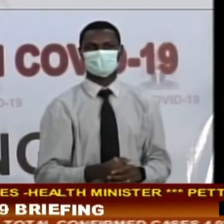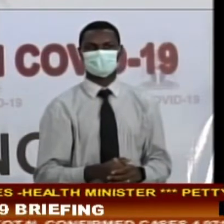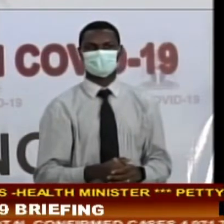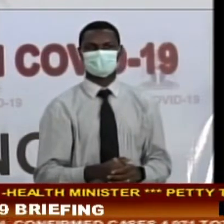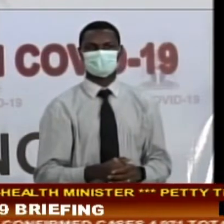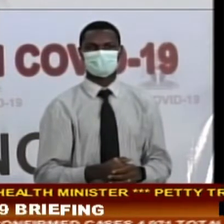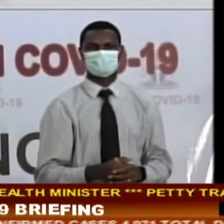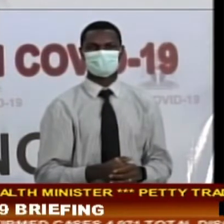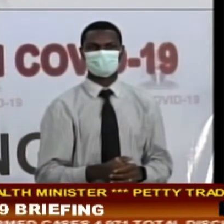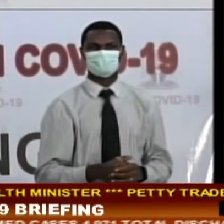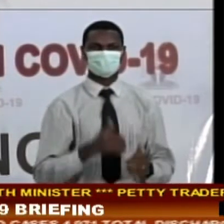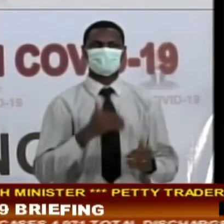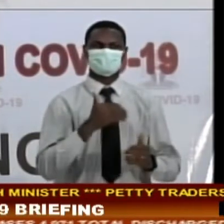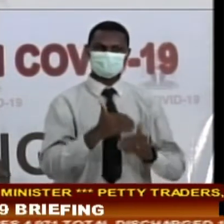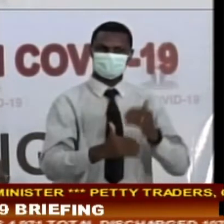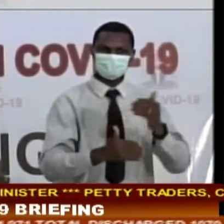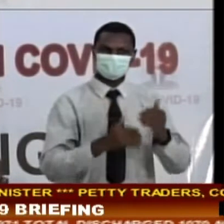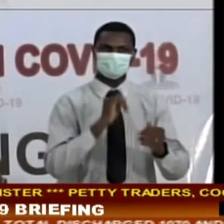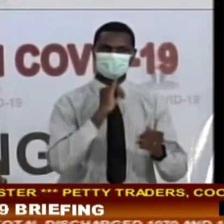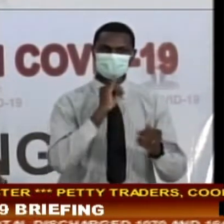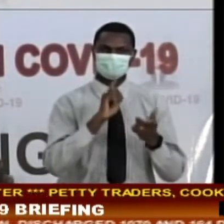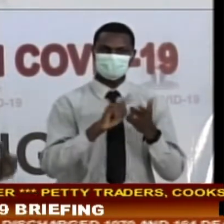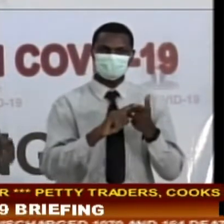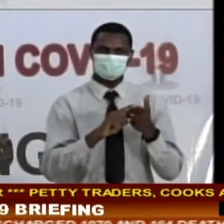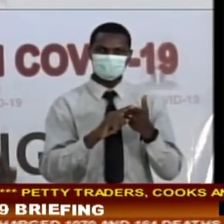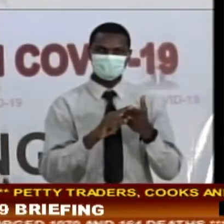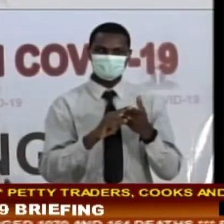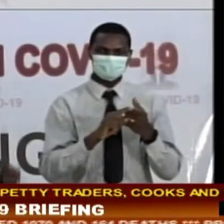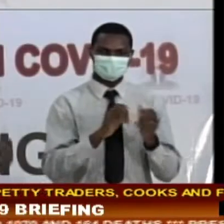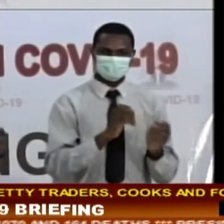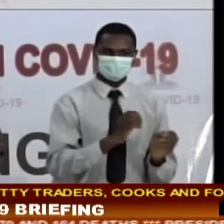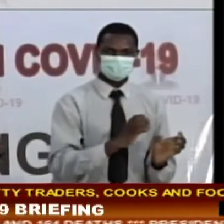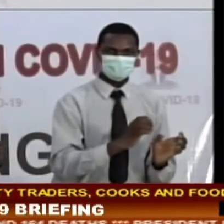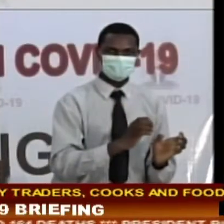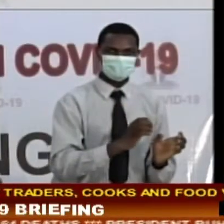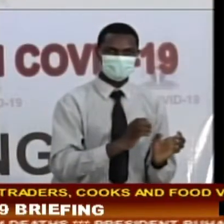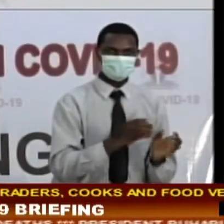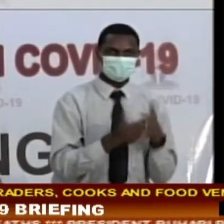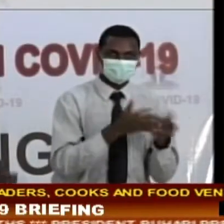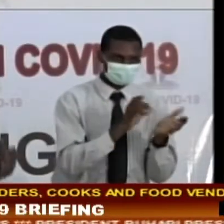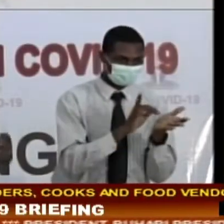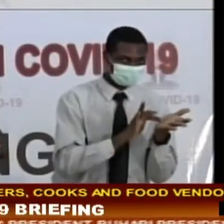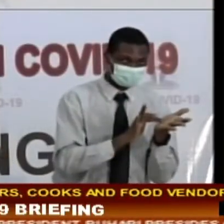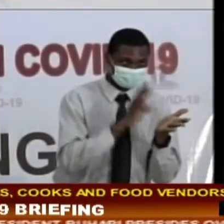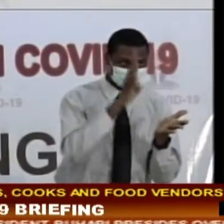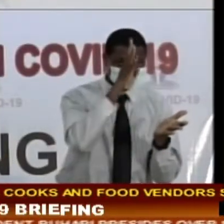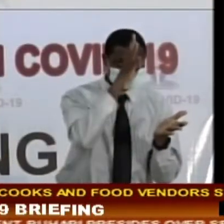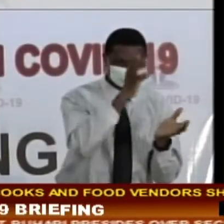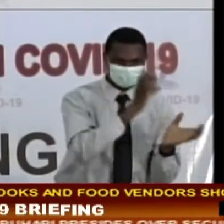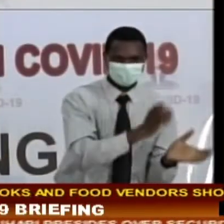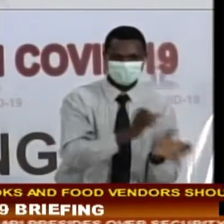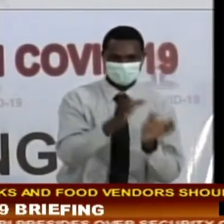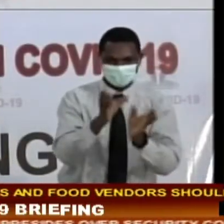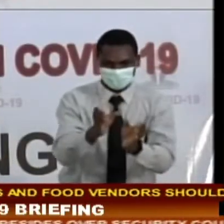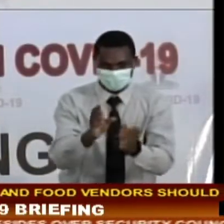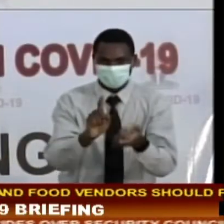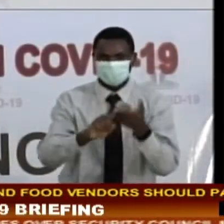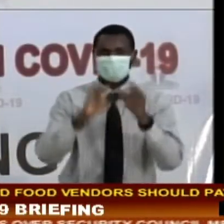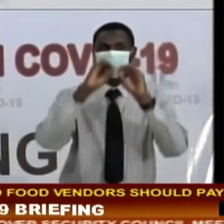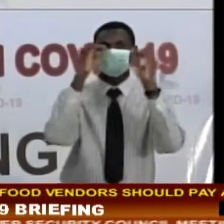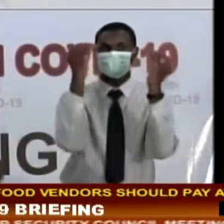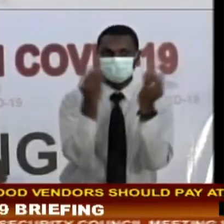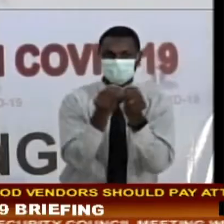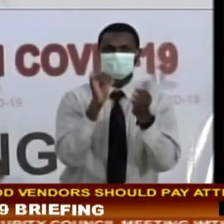the protocol is to submit this thing to the appropriate organization that has the responsibility that is